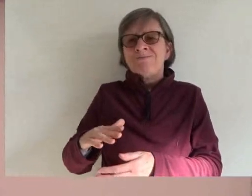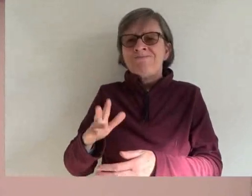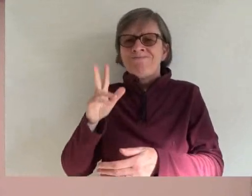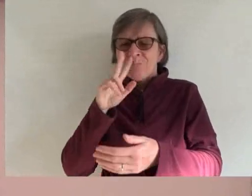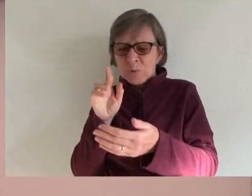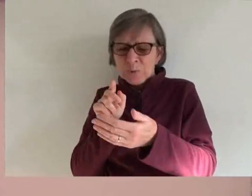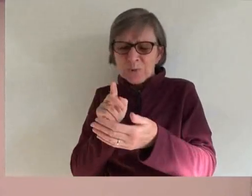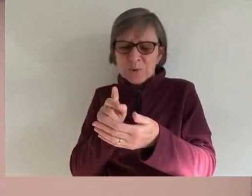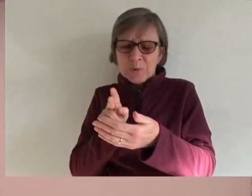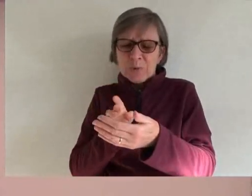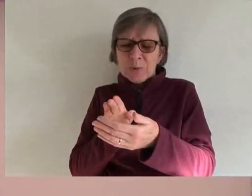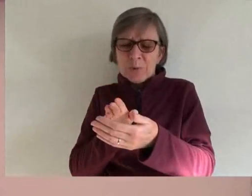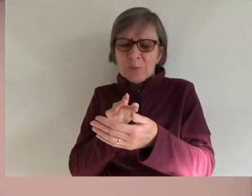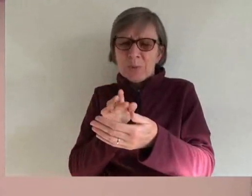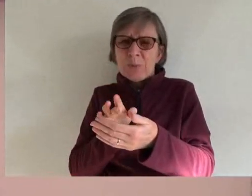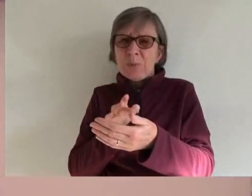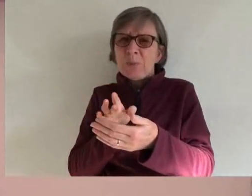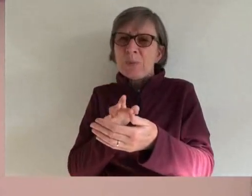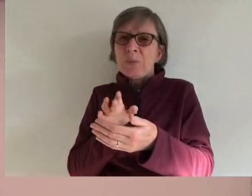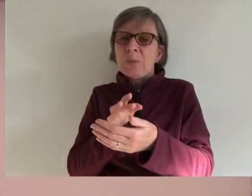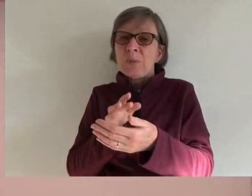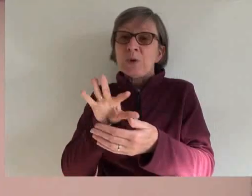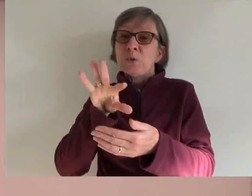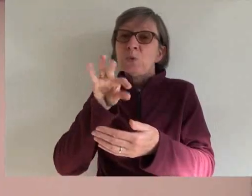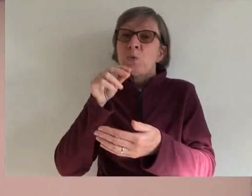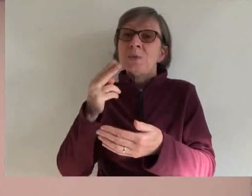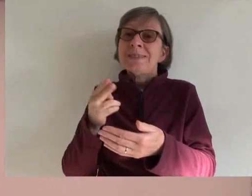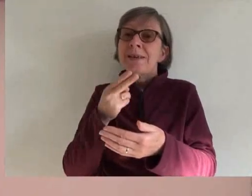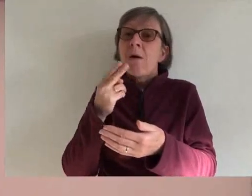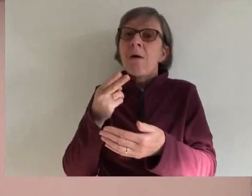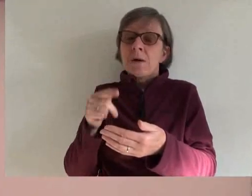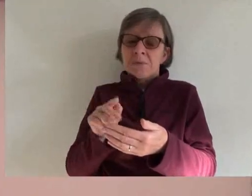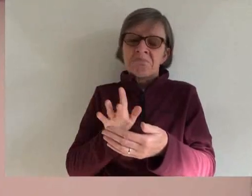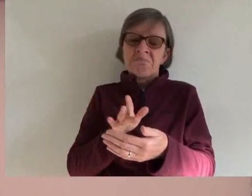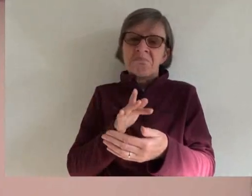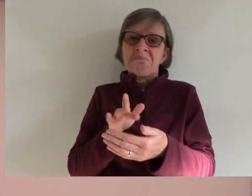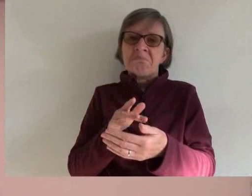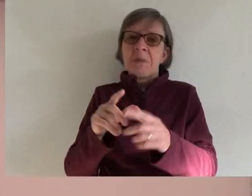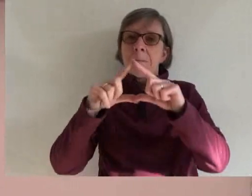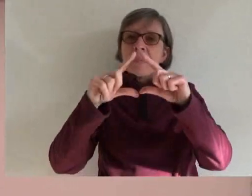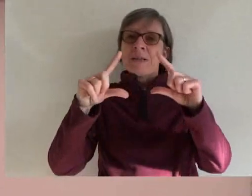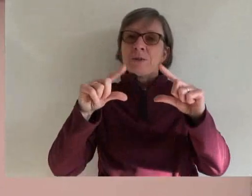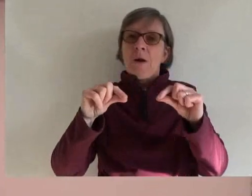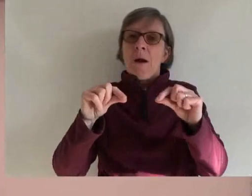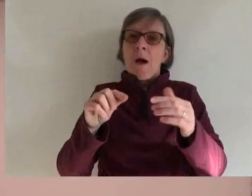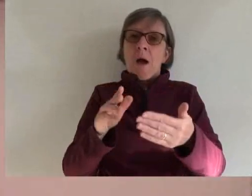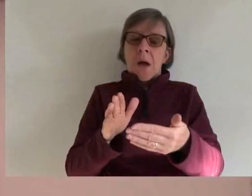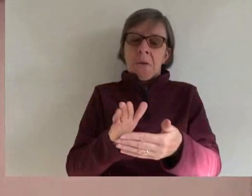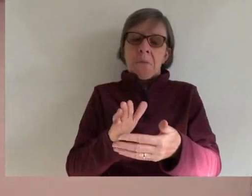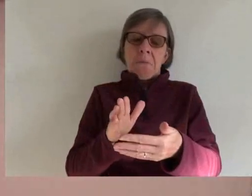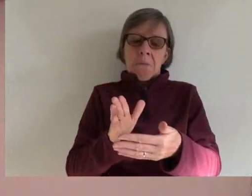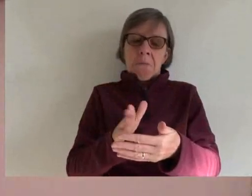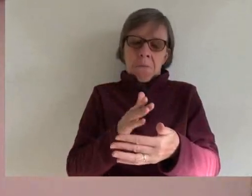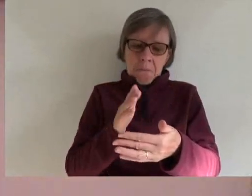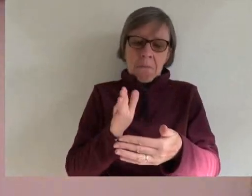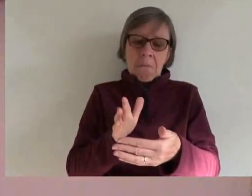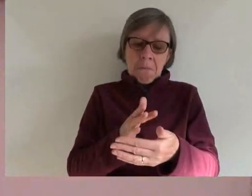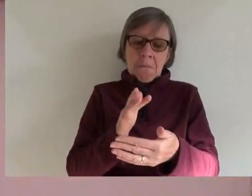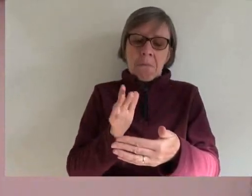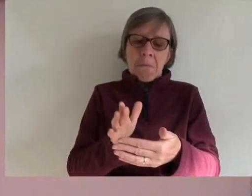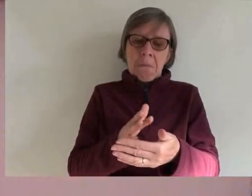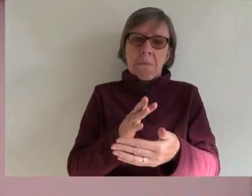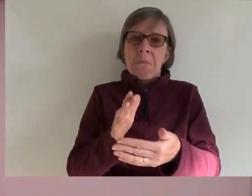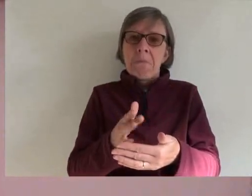kind of glancing through and at how you could make a selection of music. And it was a series of images of the covers of all